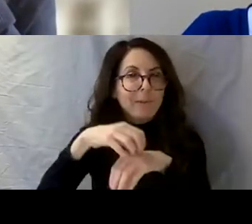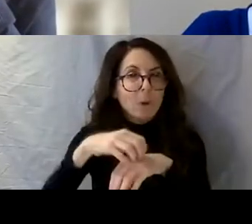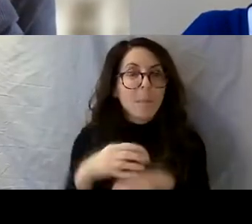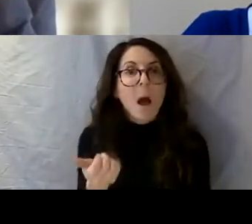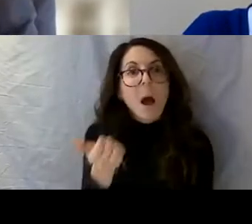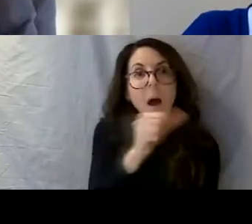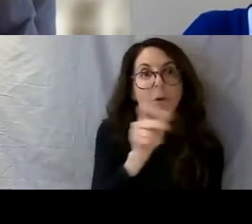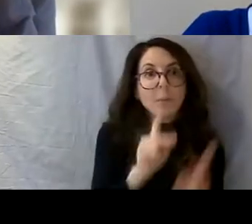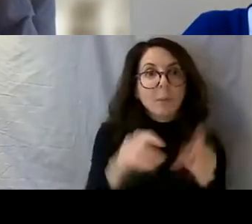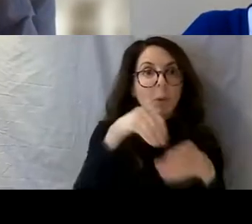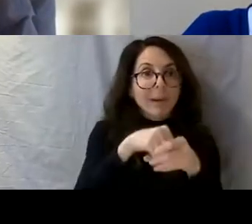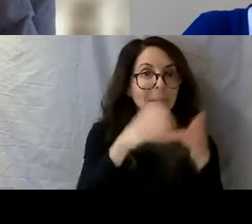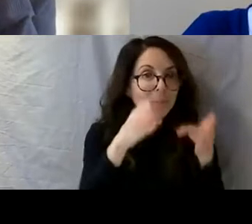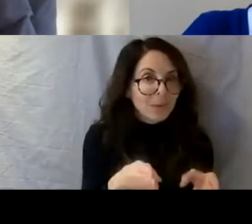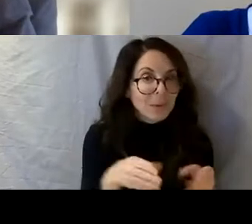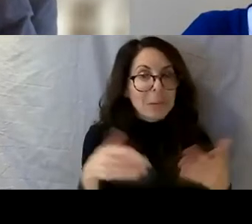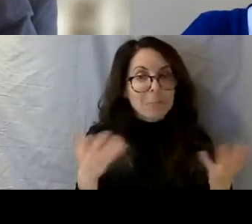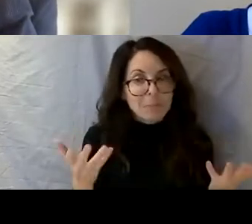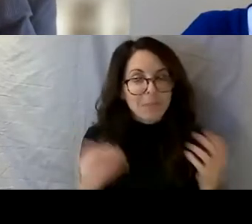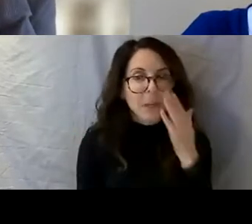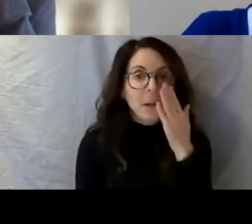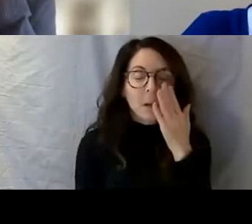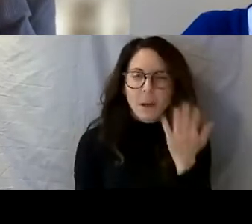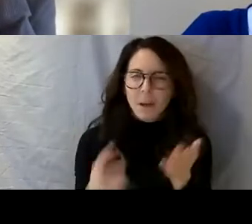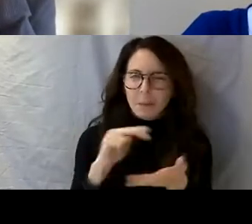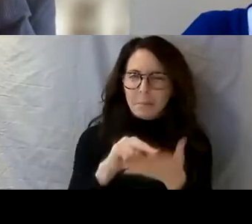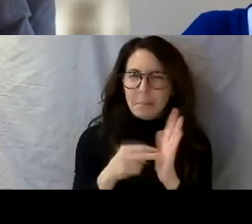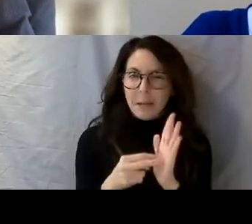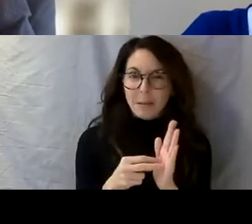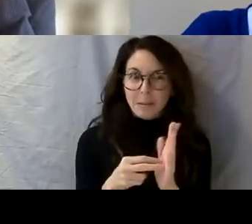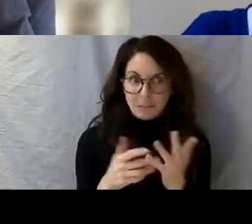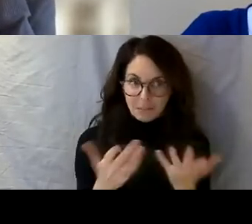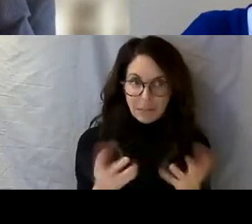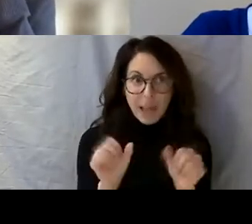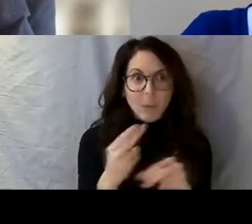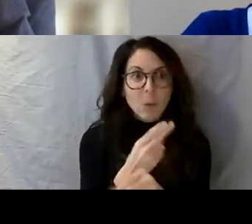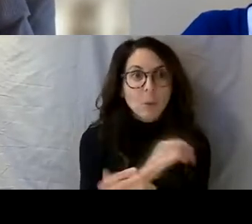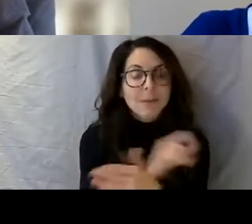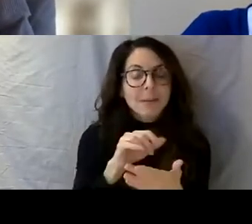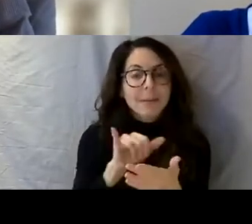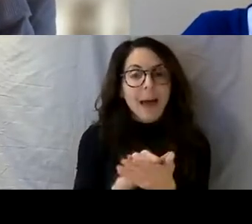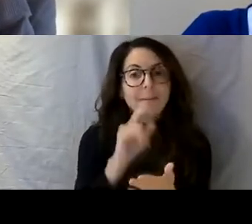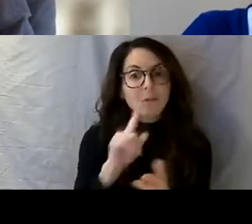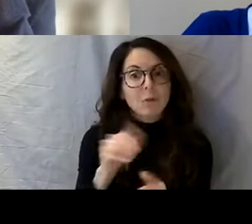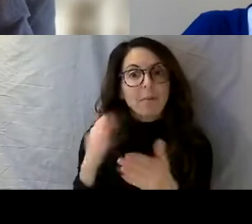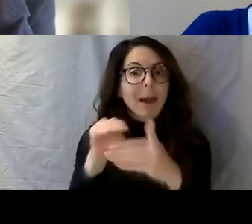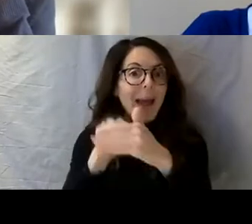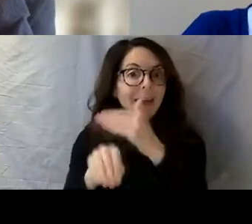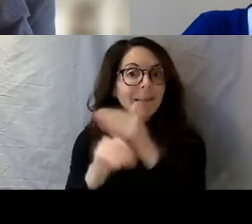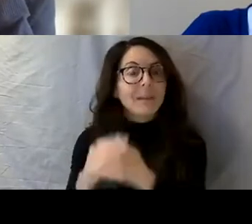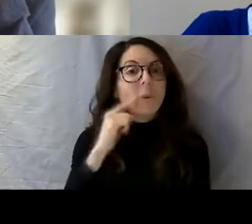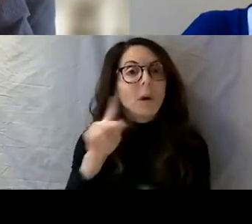the physical space. So can we use this to provide access to staff with